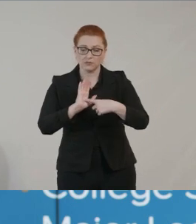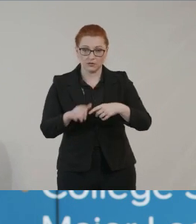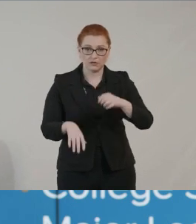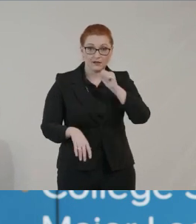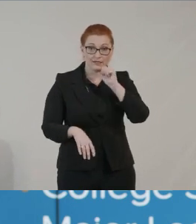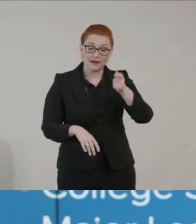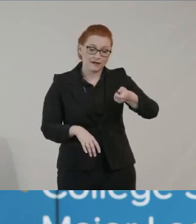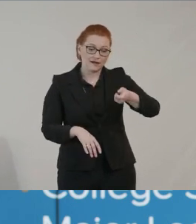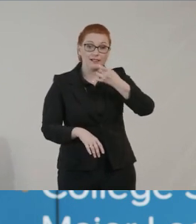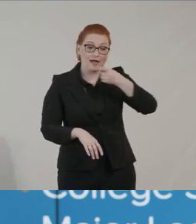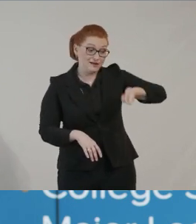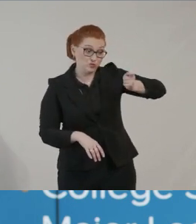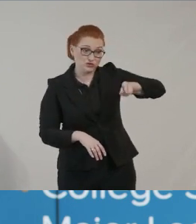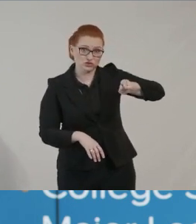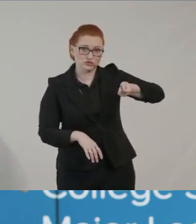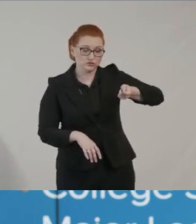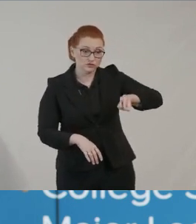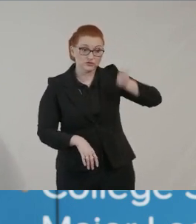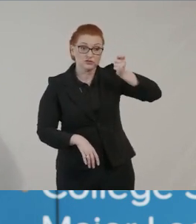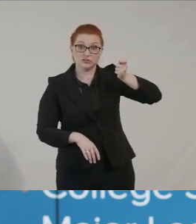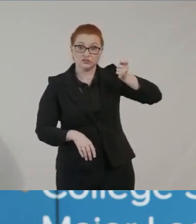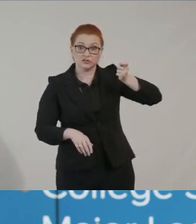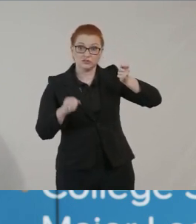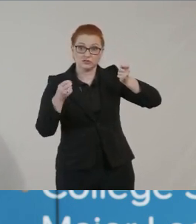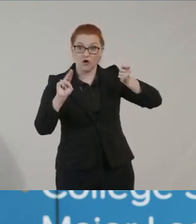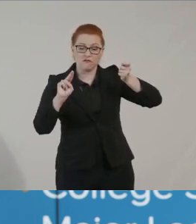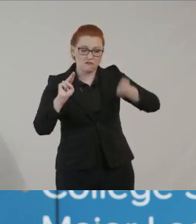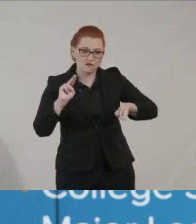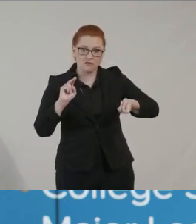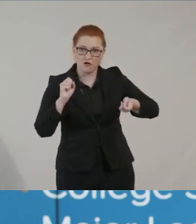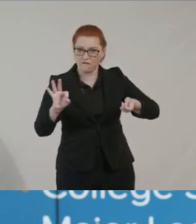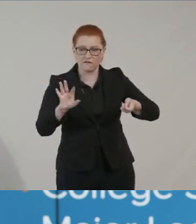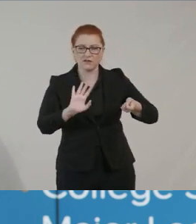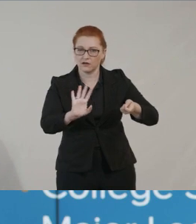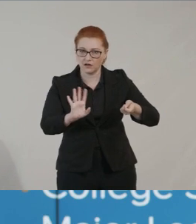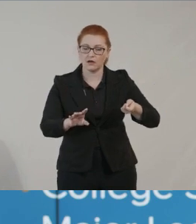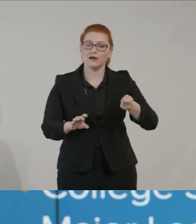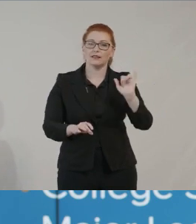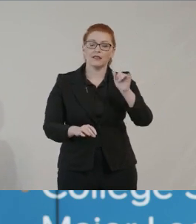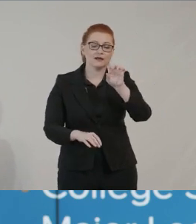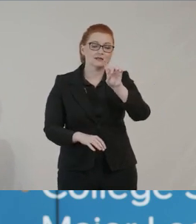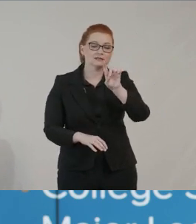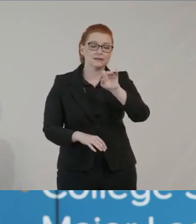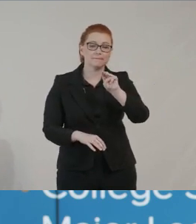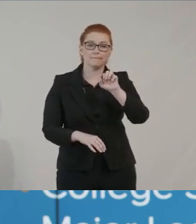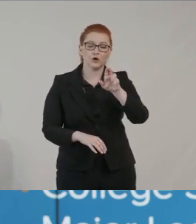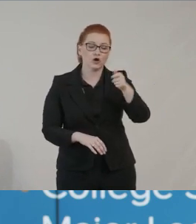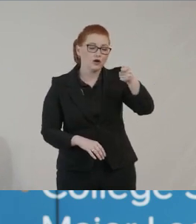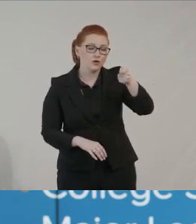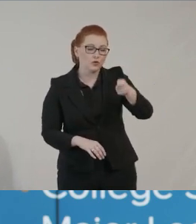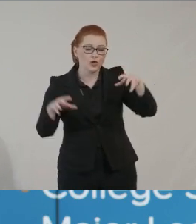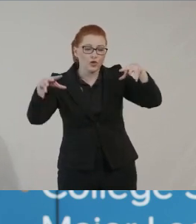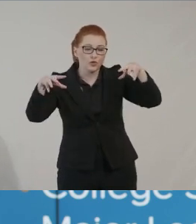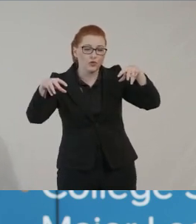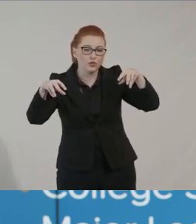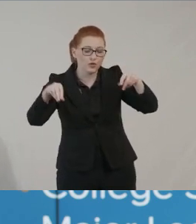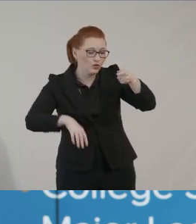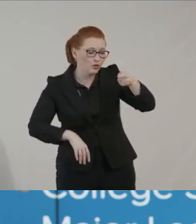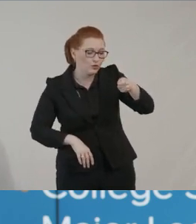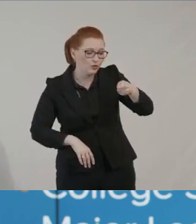level in January through mid-February, and COVID-19 has severely dimmed what's